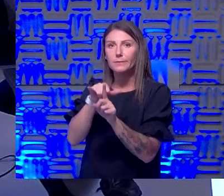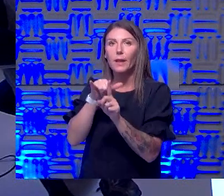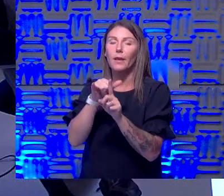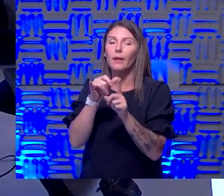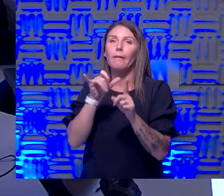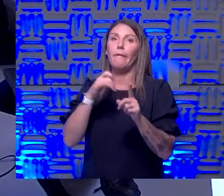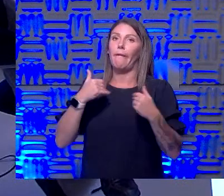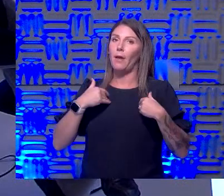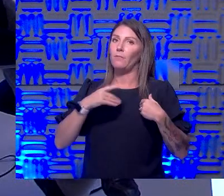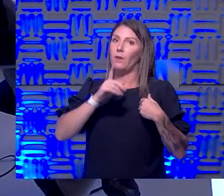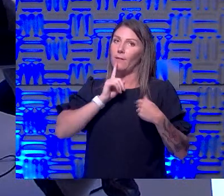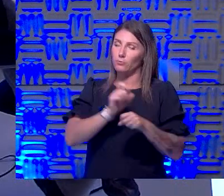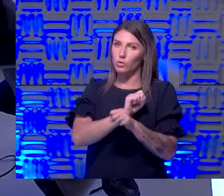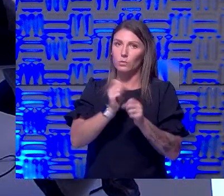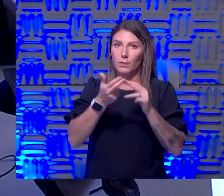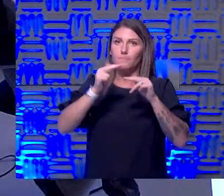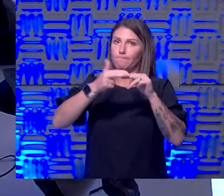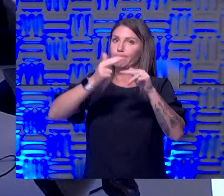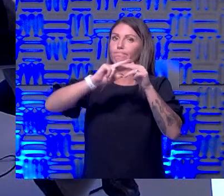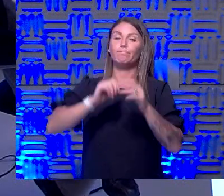this morning?